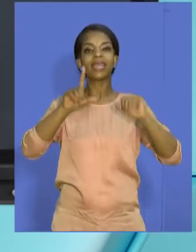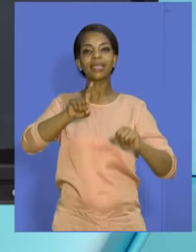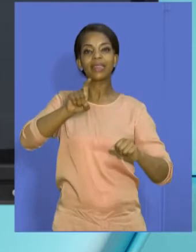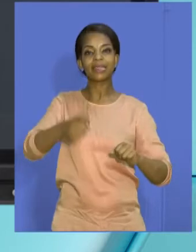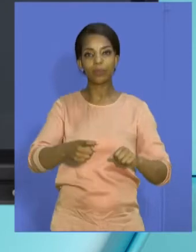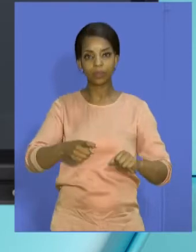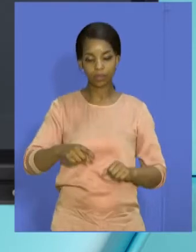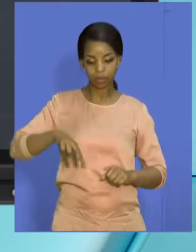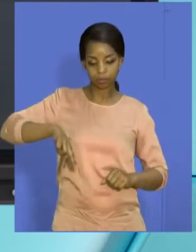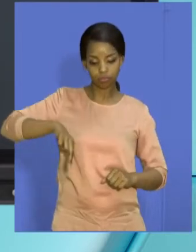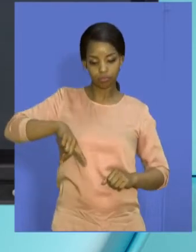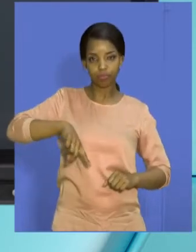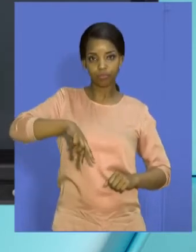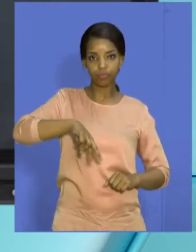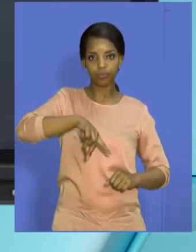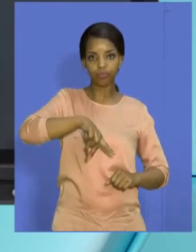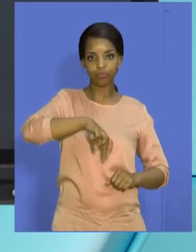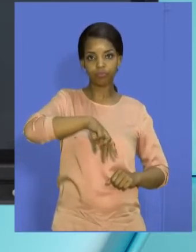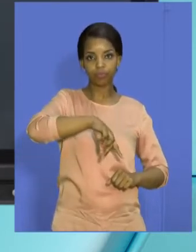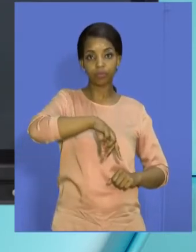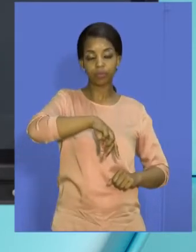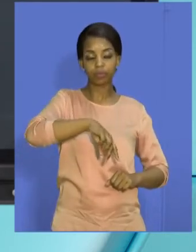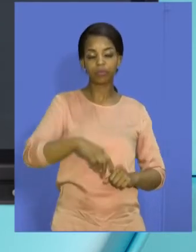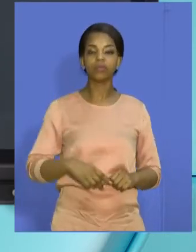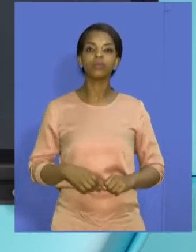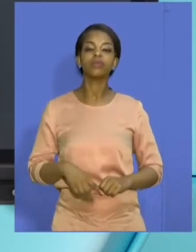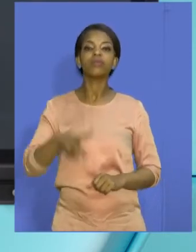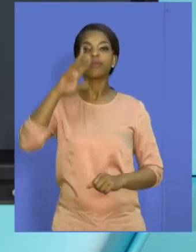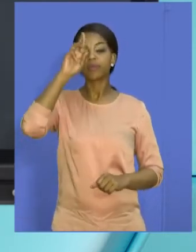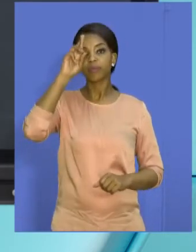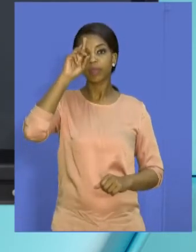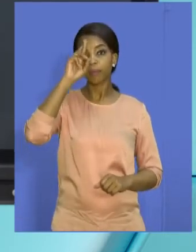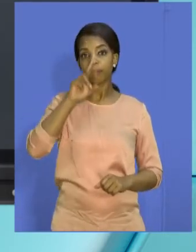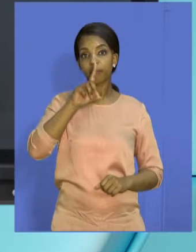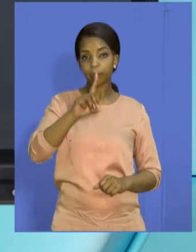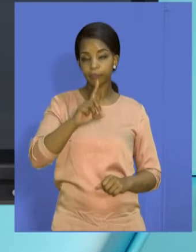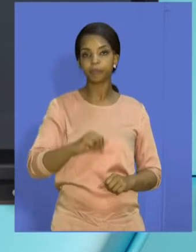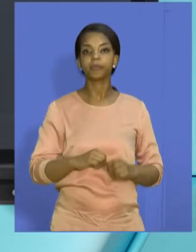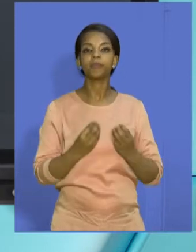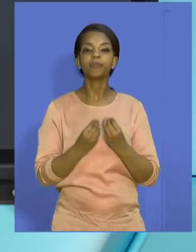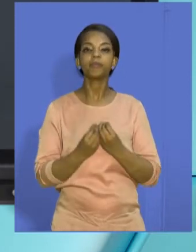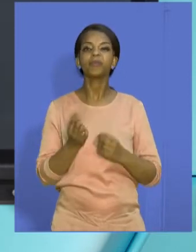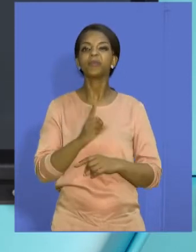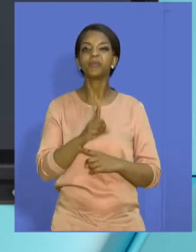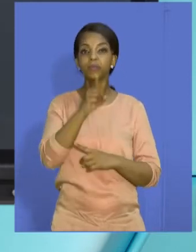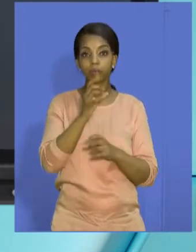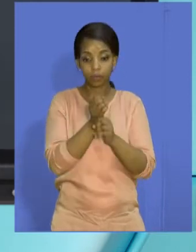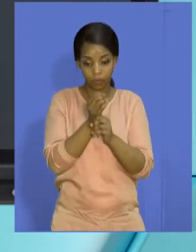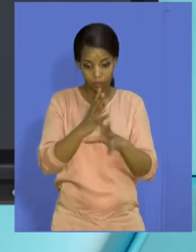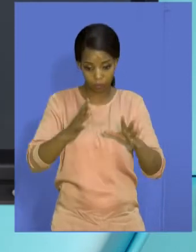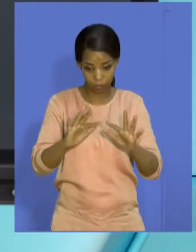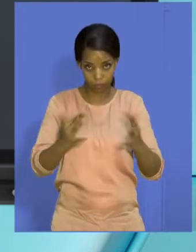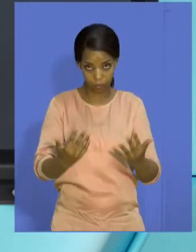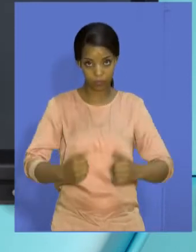look at the first days, because remember, with the first days of you walking or doing any exercise, you're going to start by just